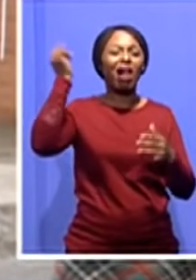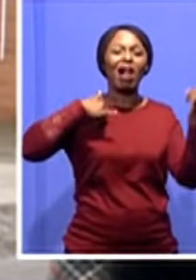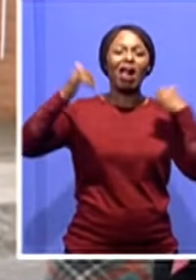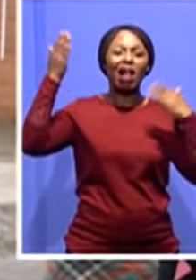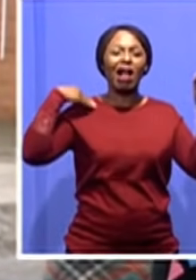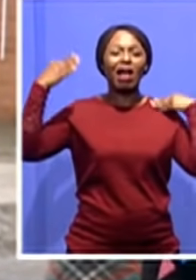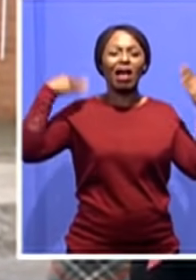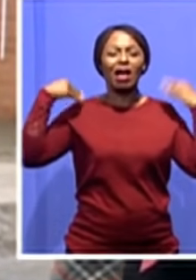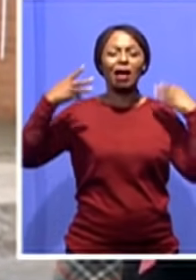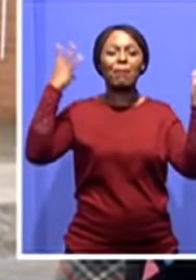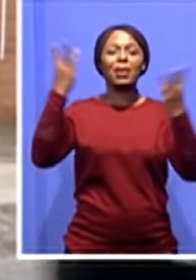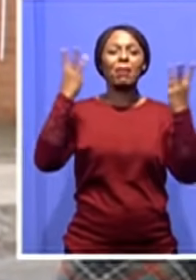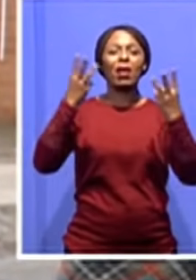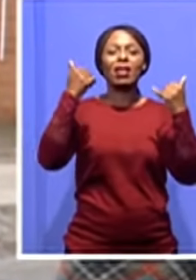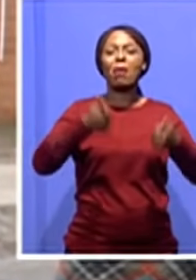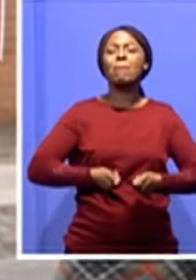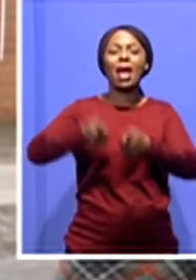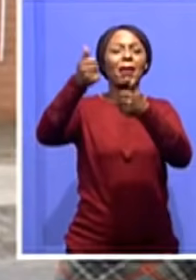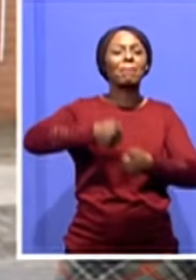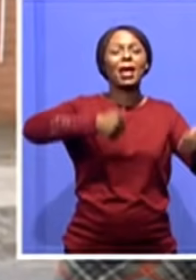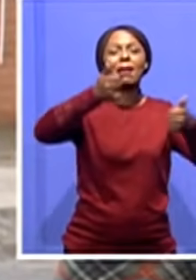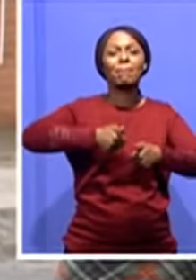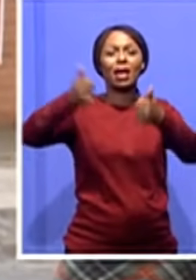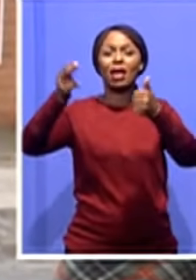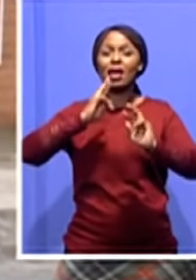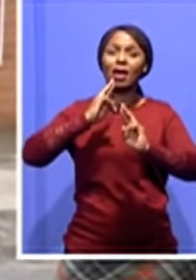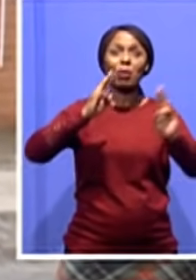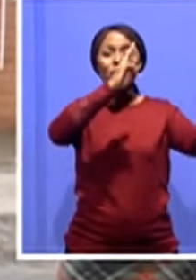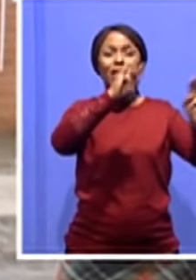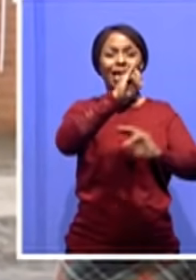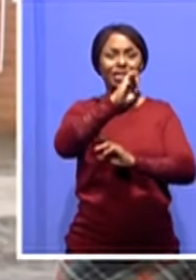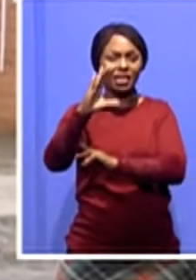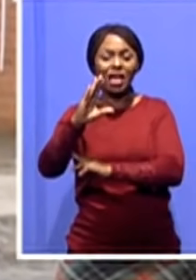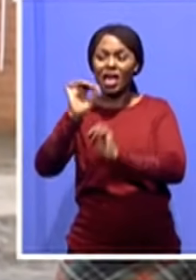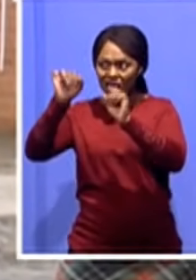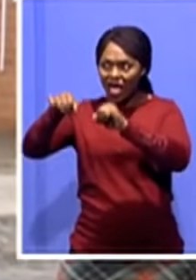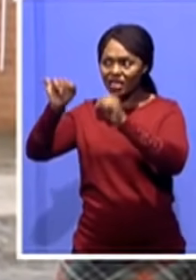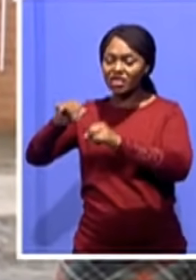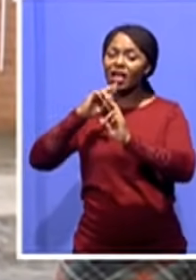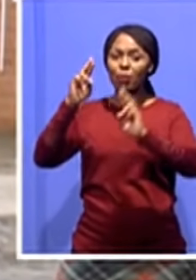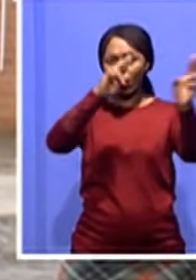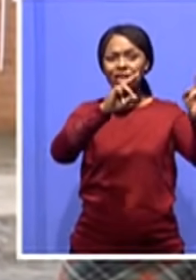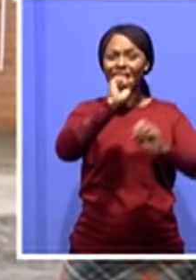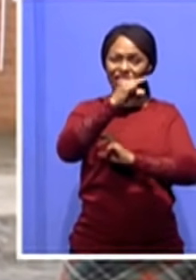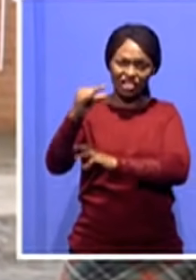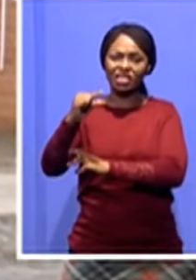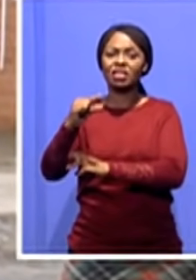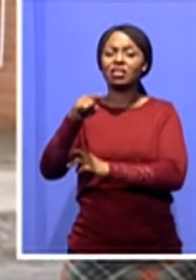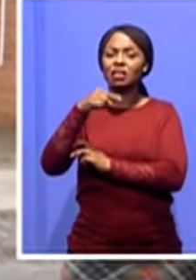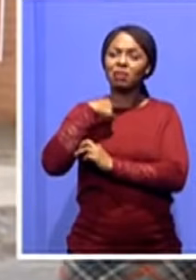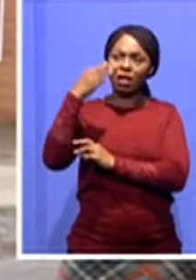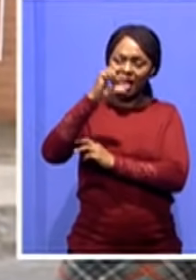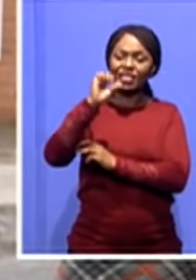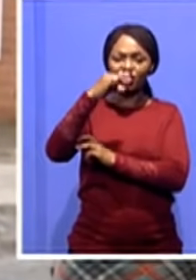away. Have you reported this to the IEC? Yes, we have. Our SG and our elections, our head of elections has spoken to